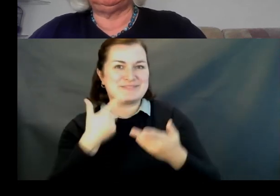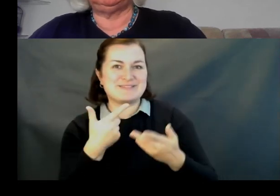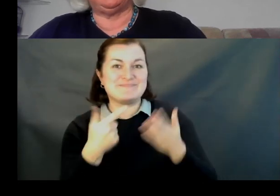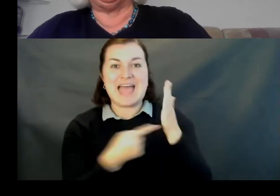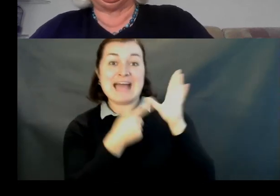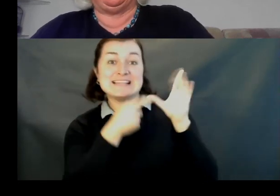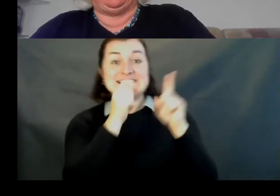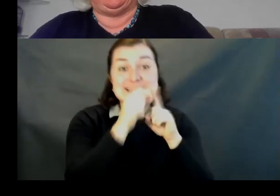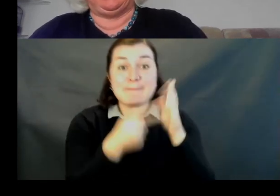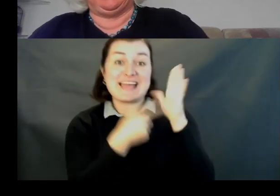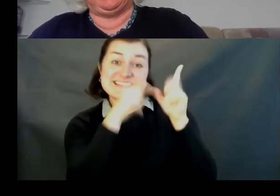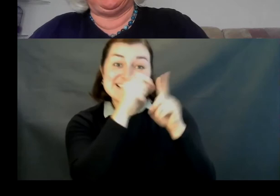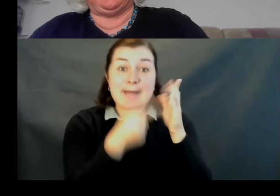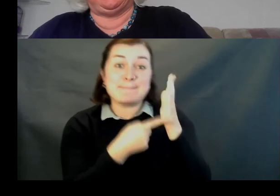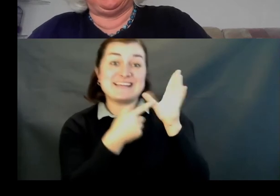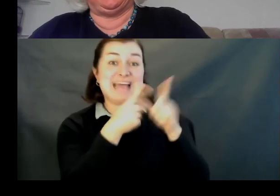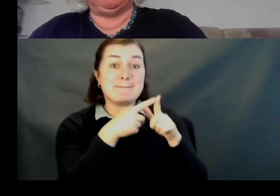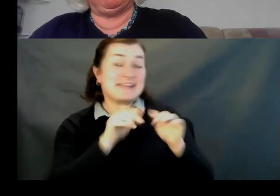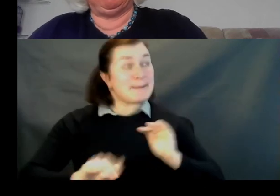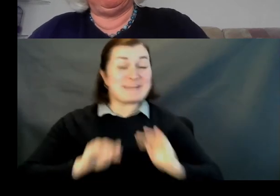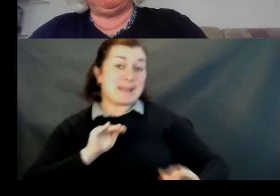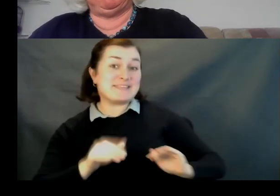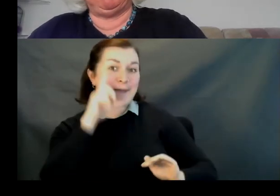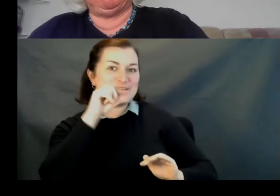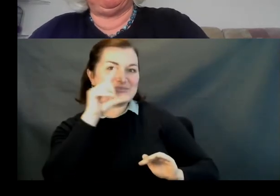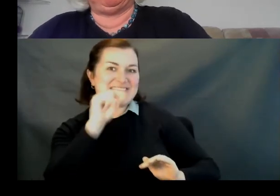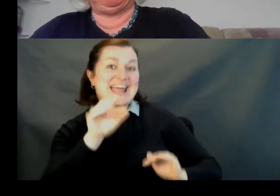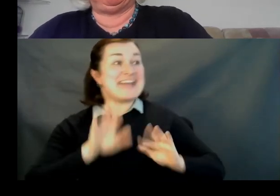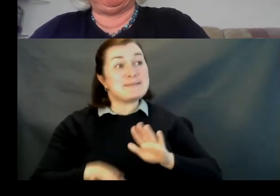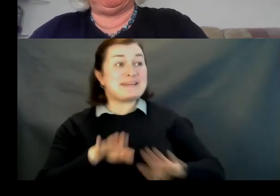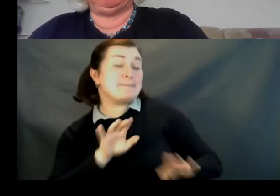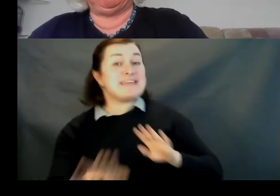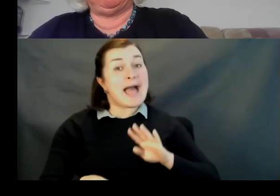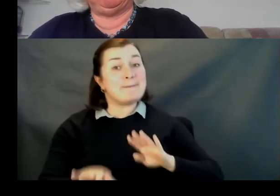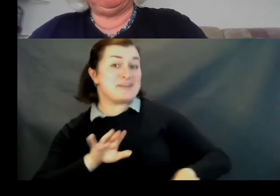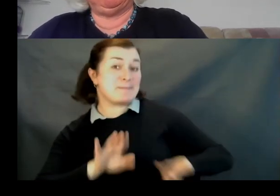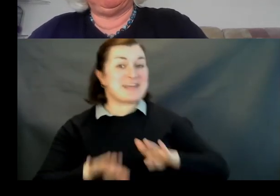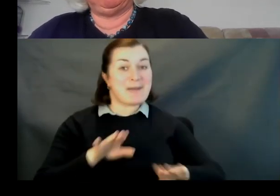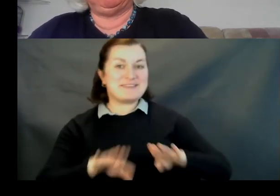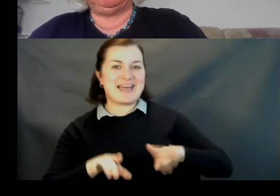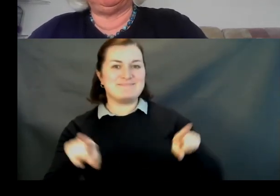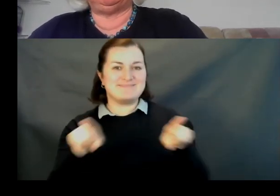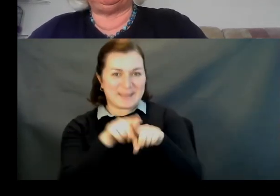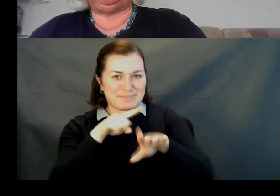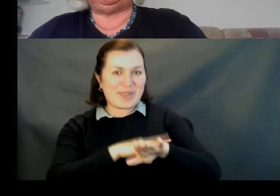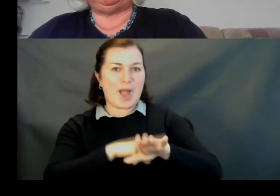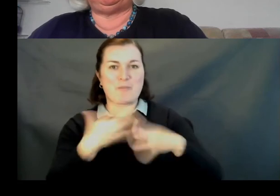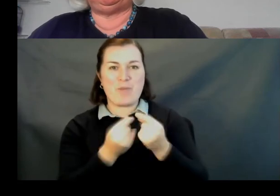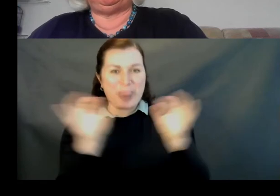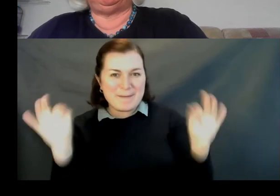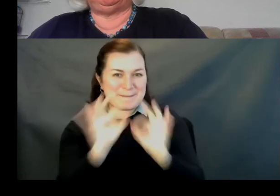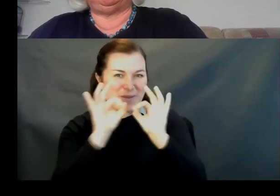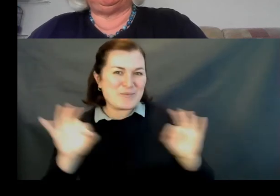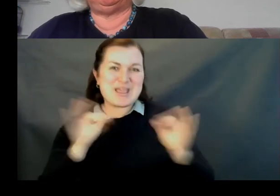tap tap, tappy tap, tappy tap, tap tap. And it was like in time with the music and playing with the music and creating a sense of like the